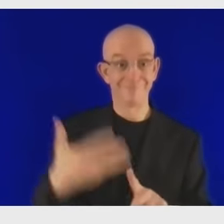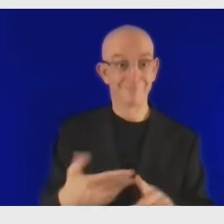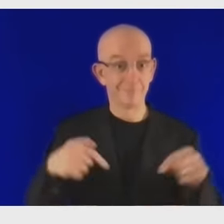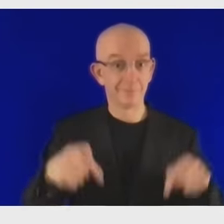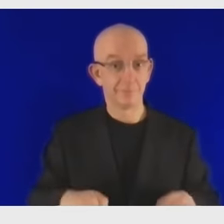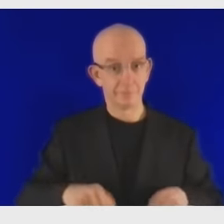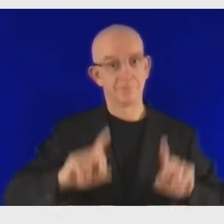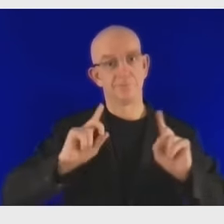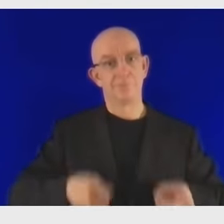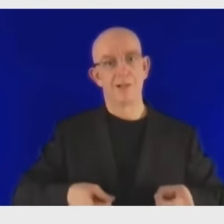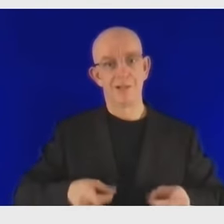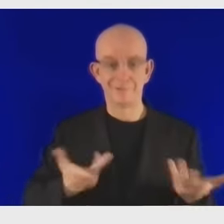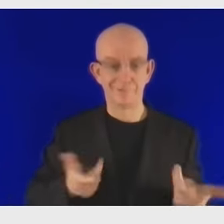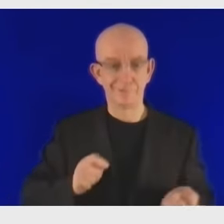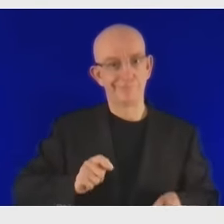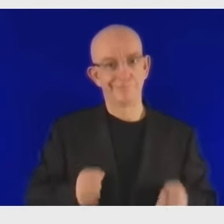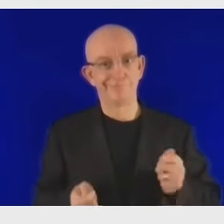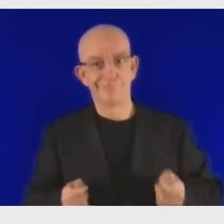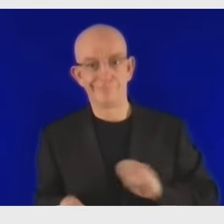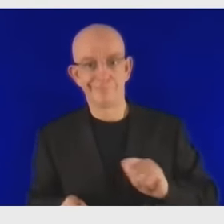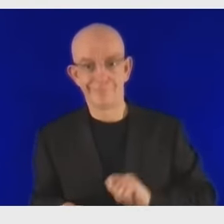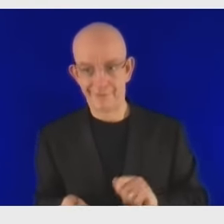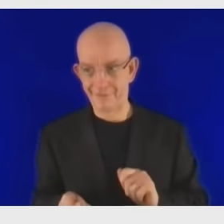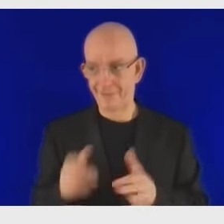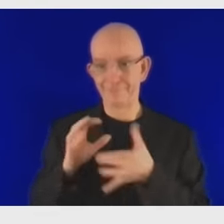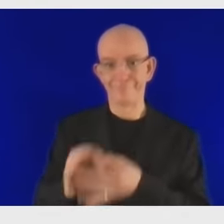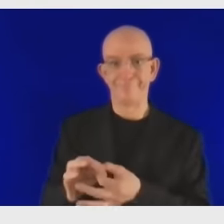Please, I'd love to welcome Sophia and Archana.